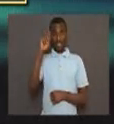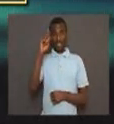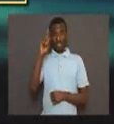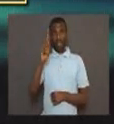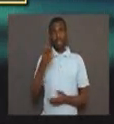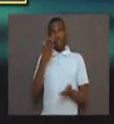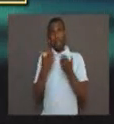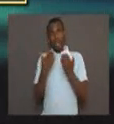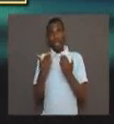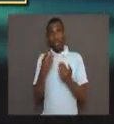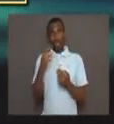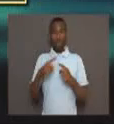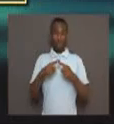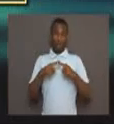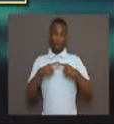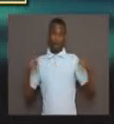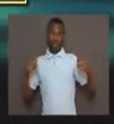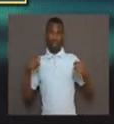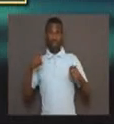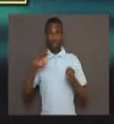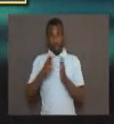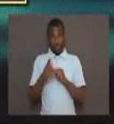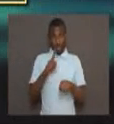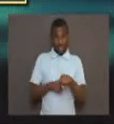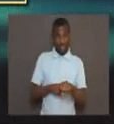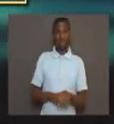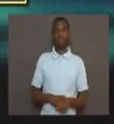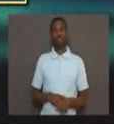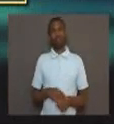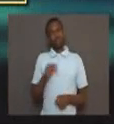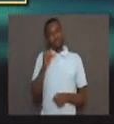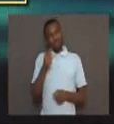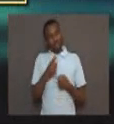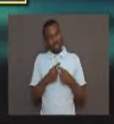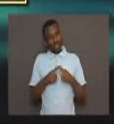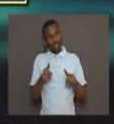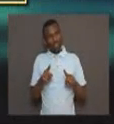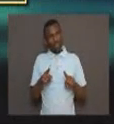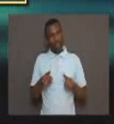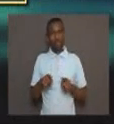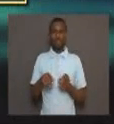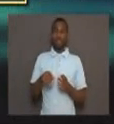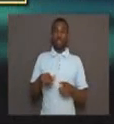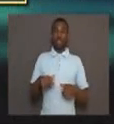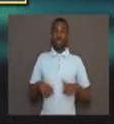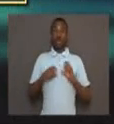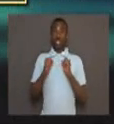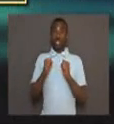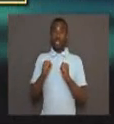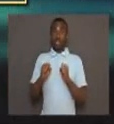other, there is likely to be little difference between